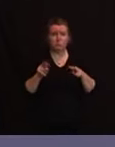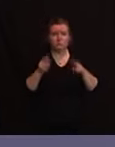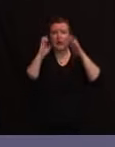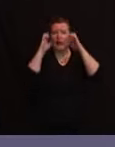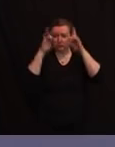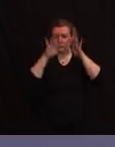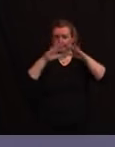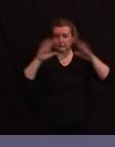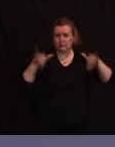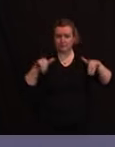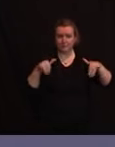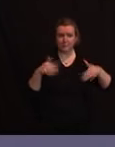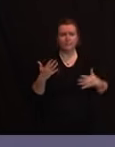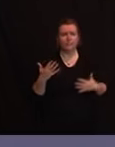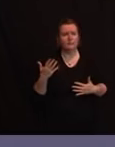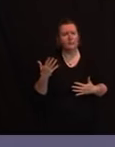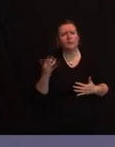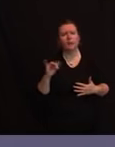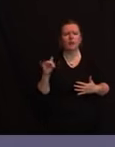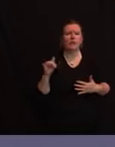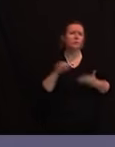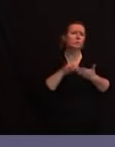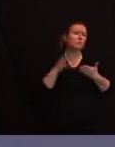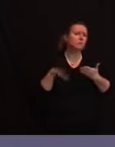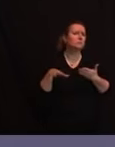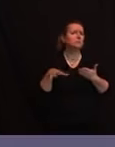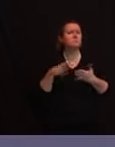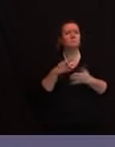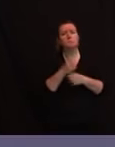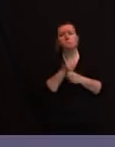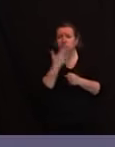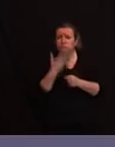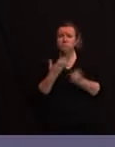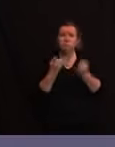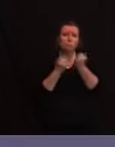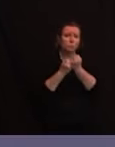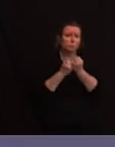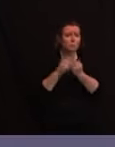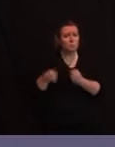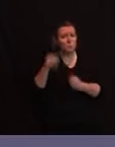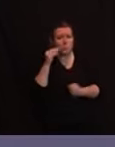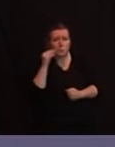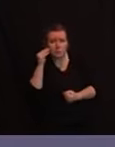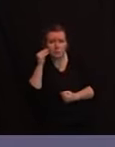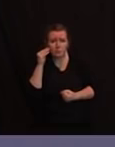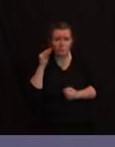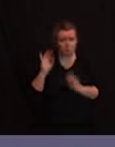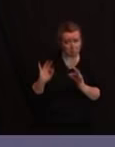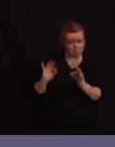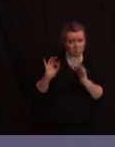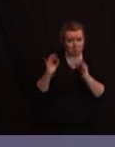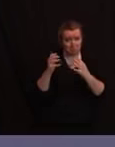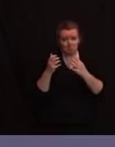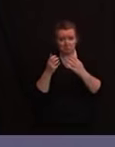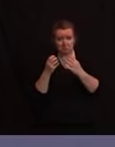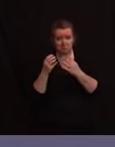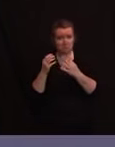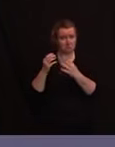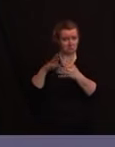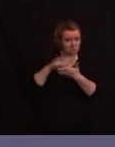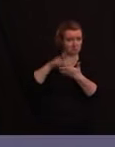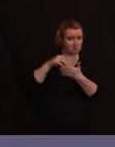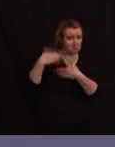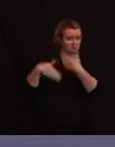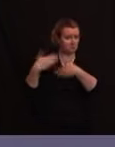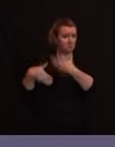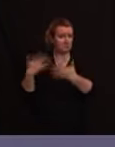around whether students are receiving the supports they need. Do you support the creation of this task force? And how would you assess how schools have